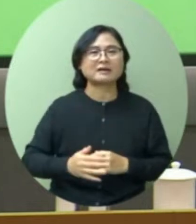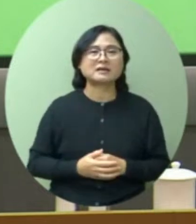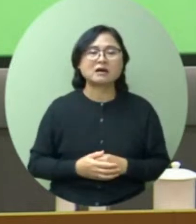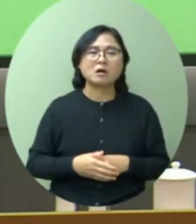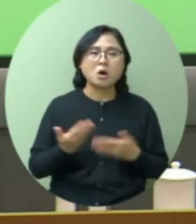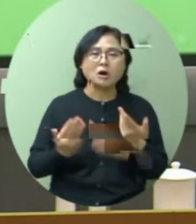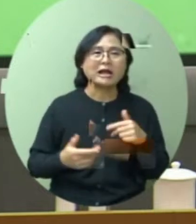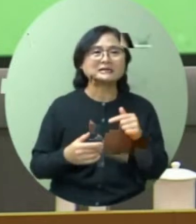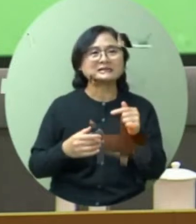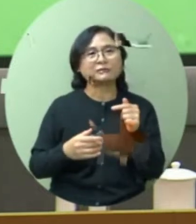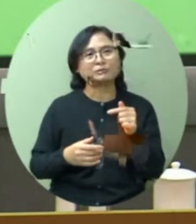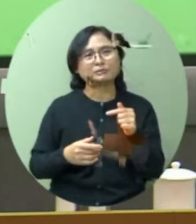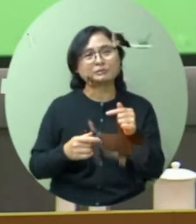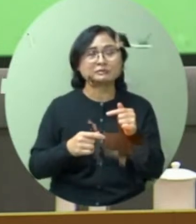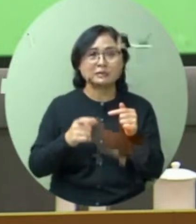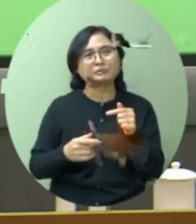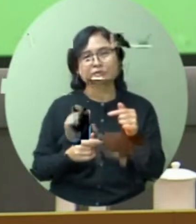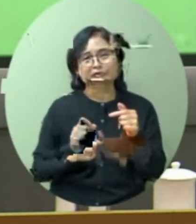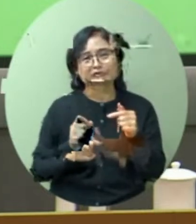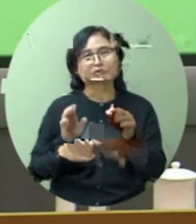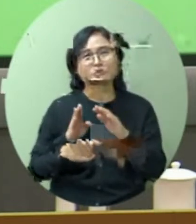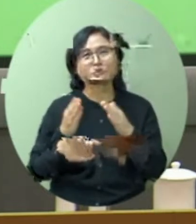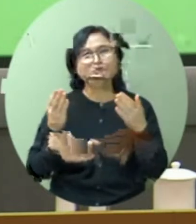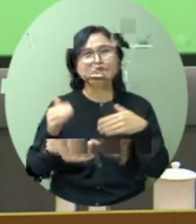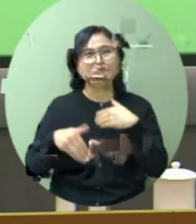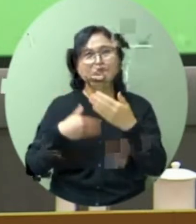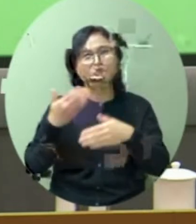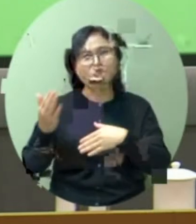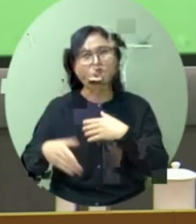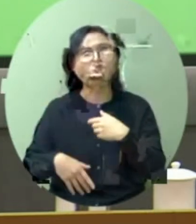We're not starting from zero. We are starting from 10%.